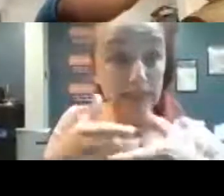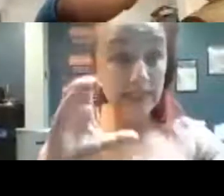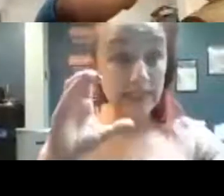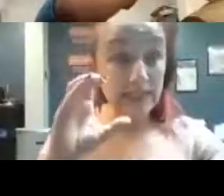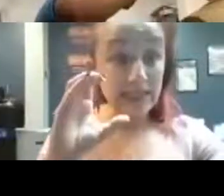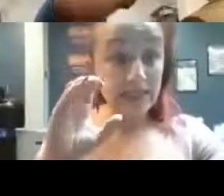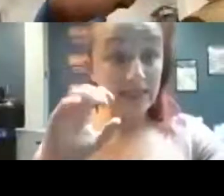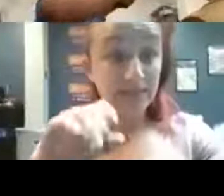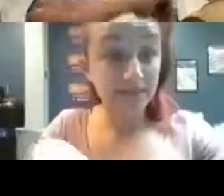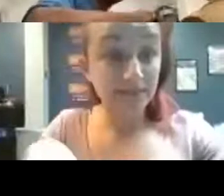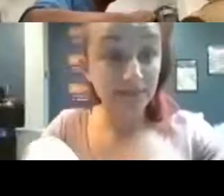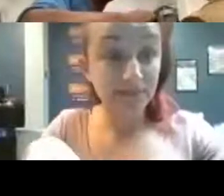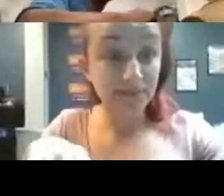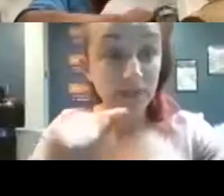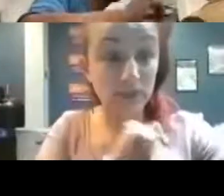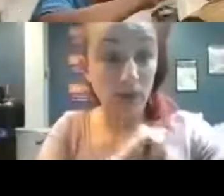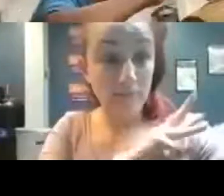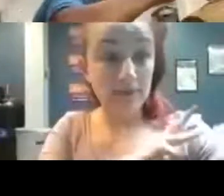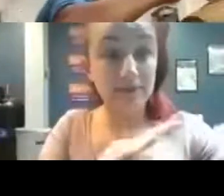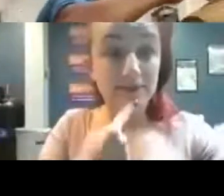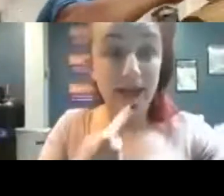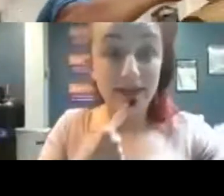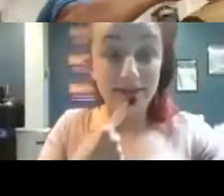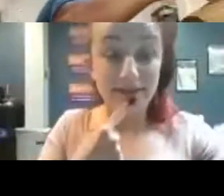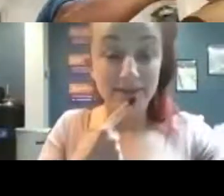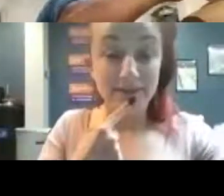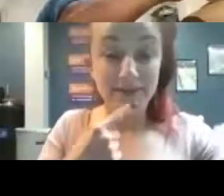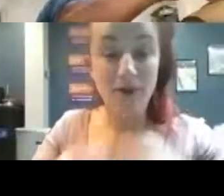sorry, she's freezing for me a little bit. For the,